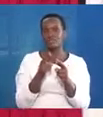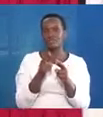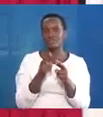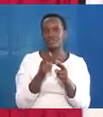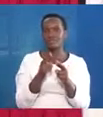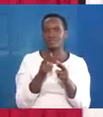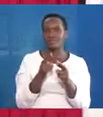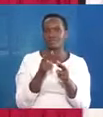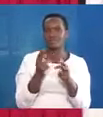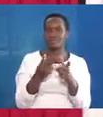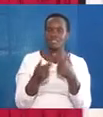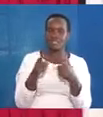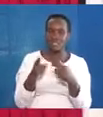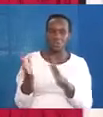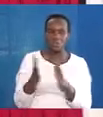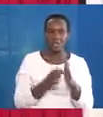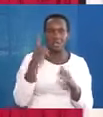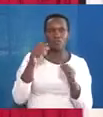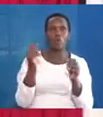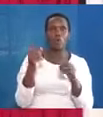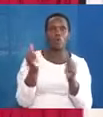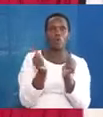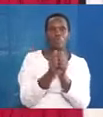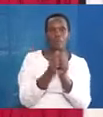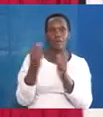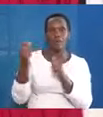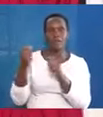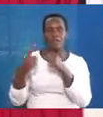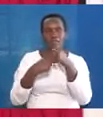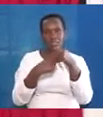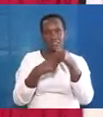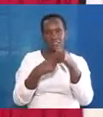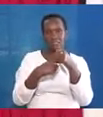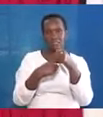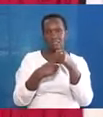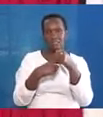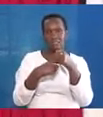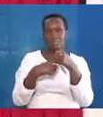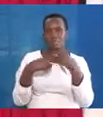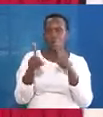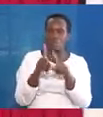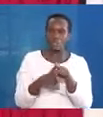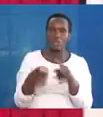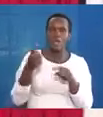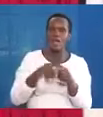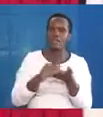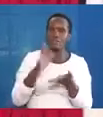was then launched on October 26th, attracting many views and calls for such views to